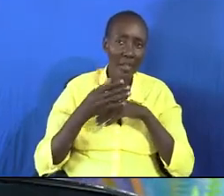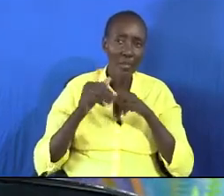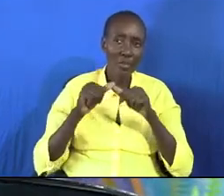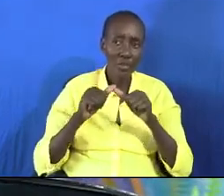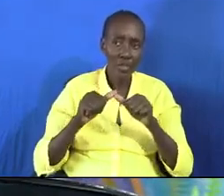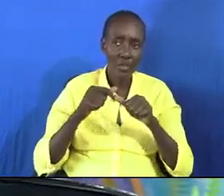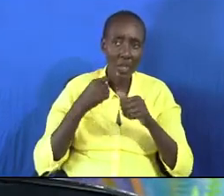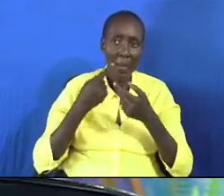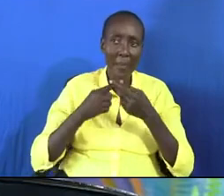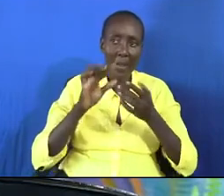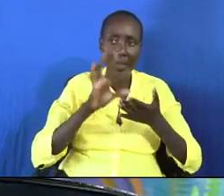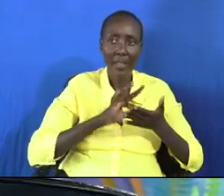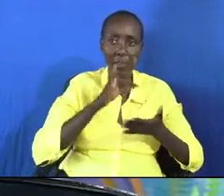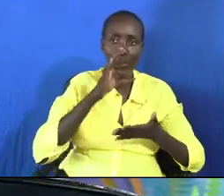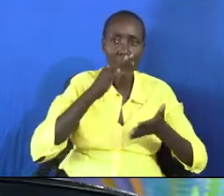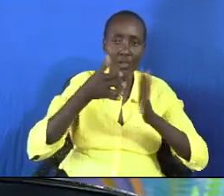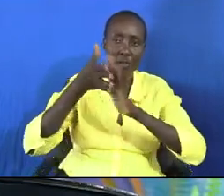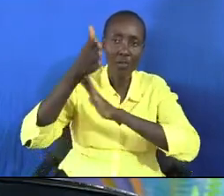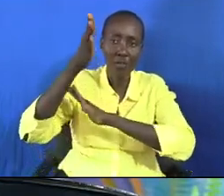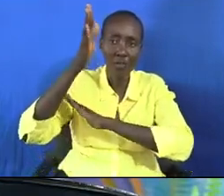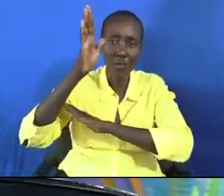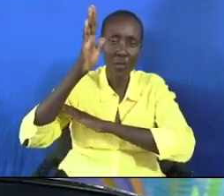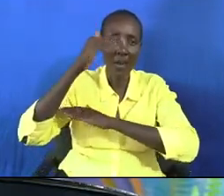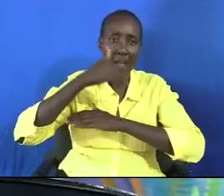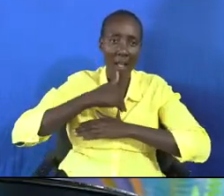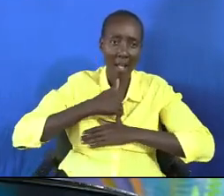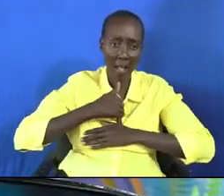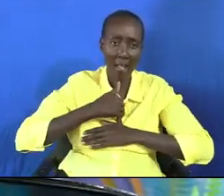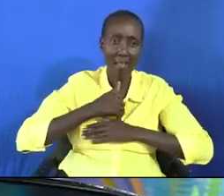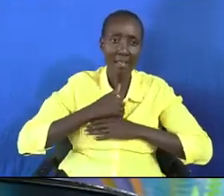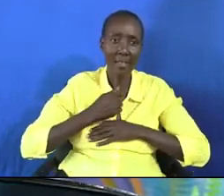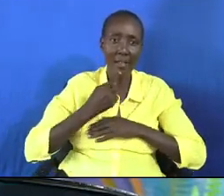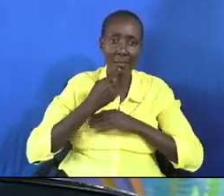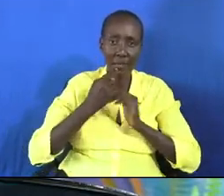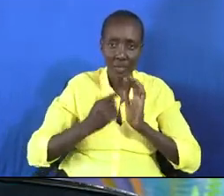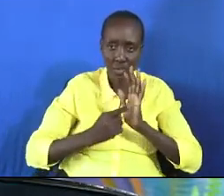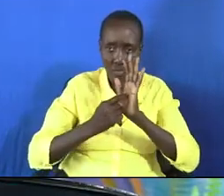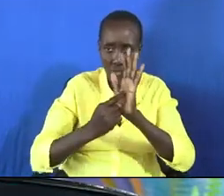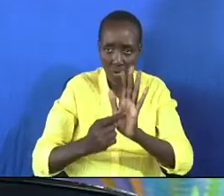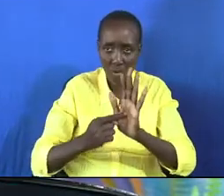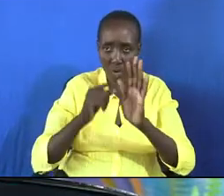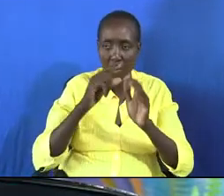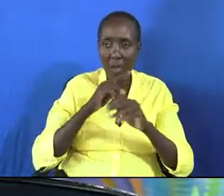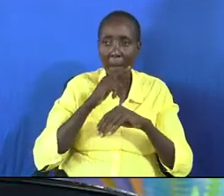but the Spirit of God has revealed to man.